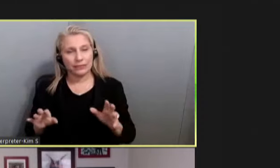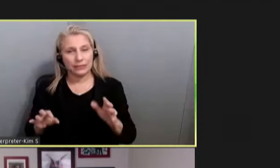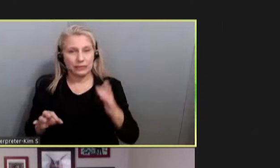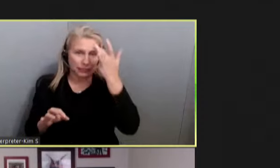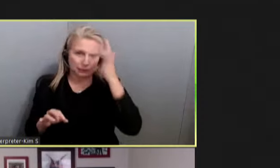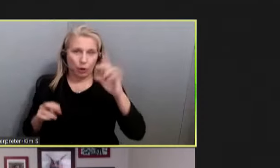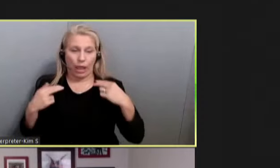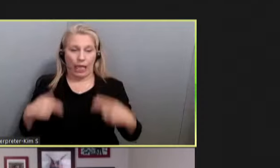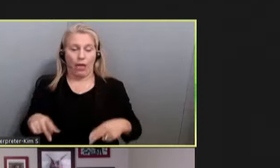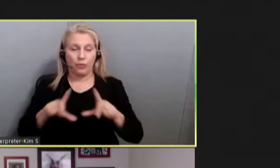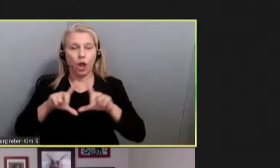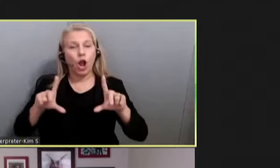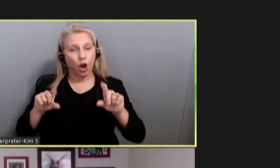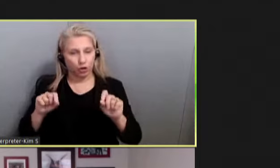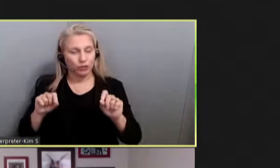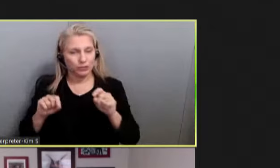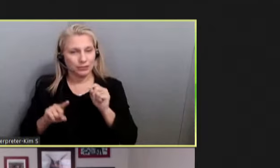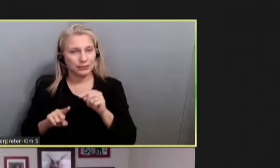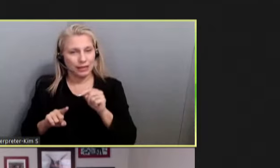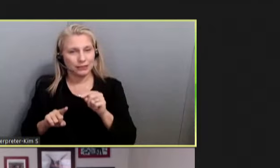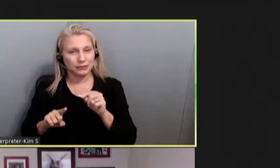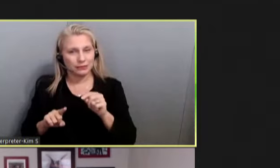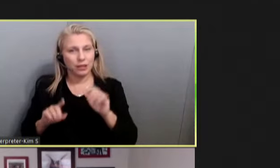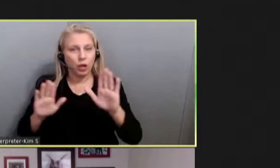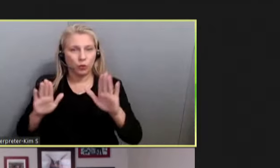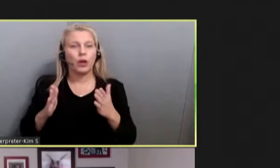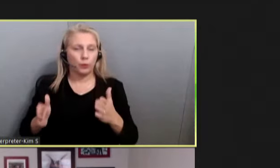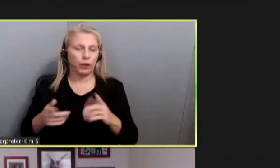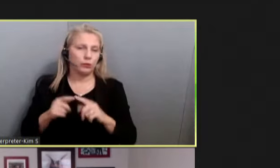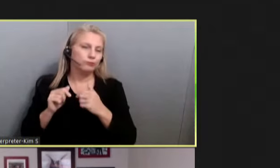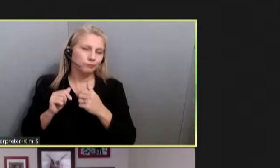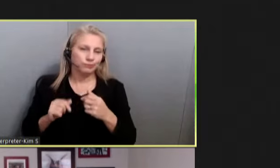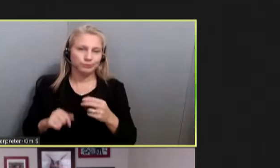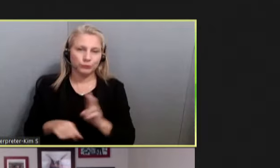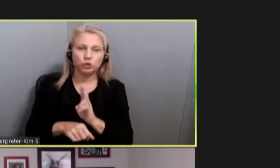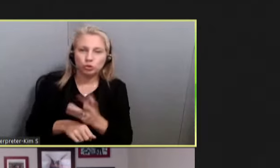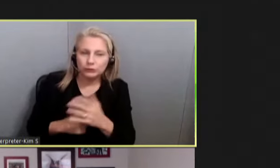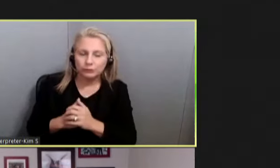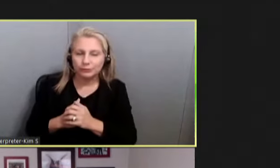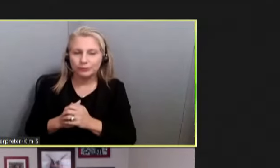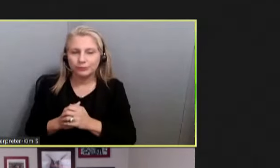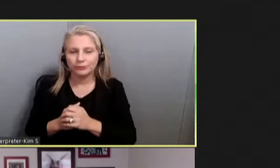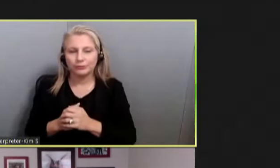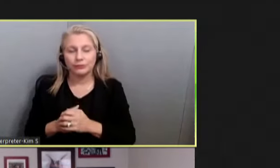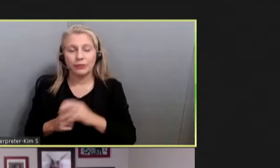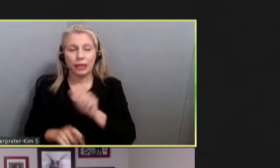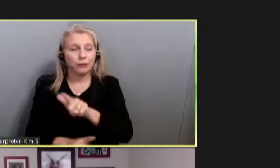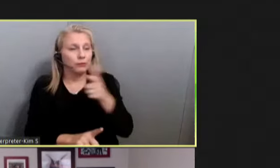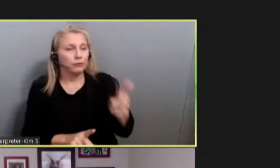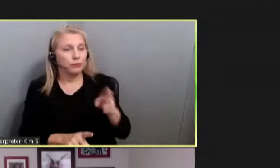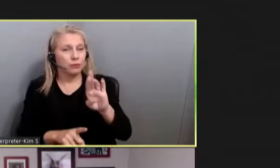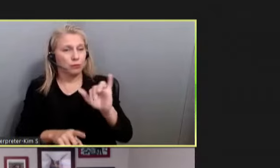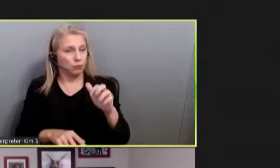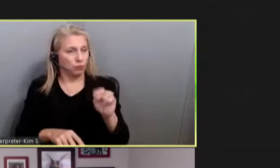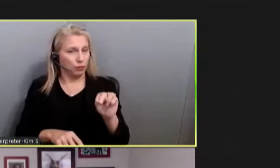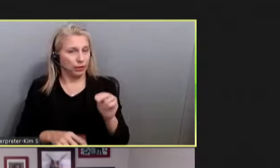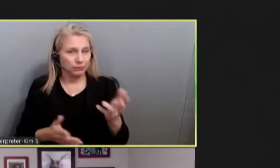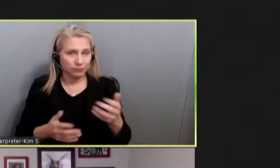card is certainly a great way to go. So I think, Brian, I'll turn it back over to you.